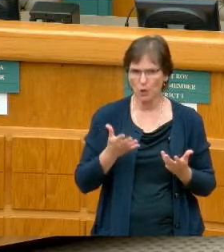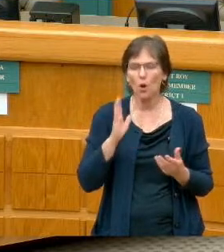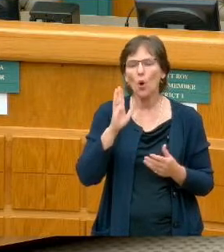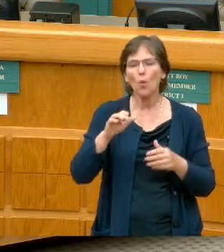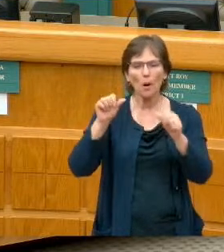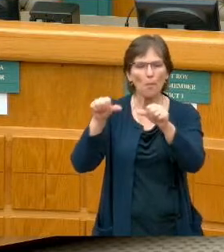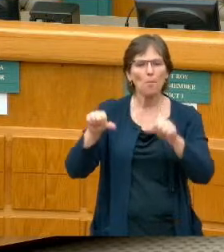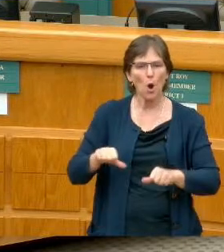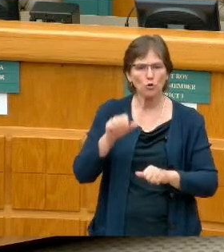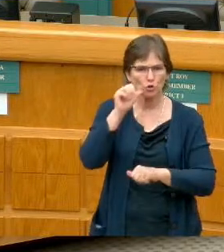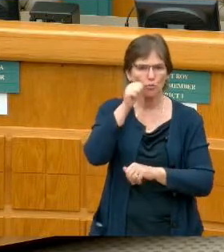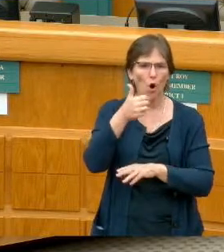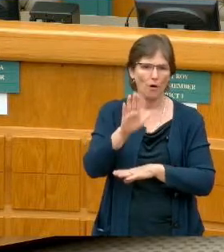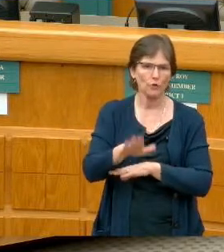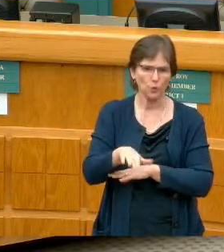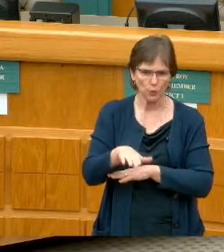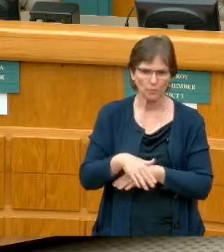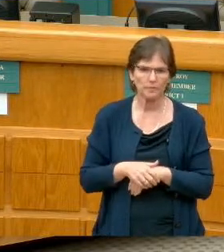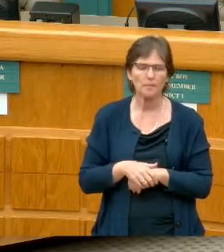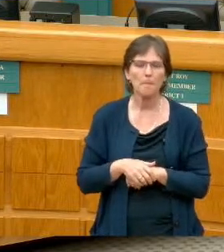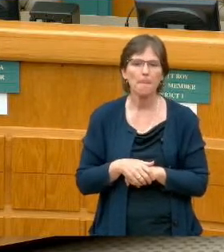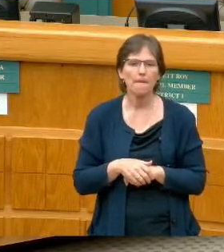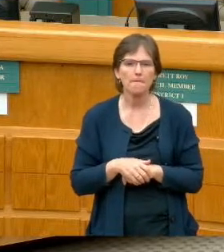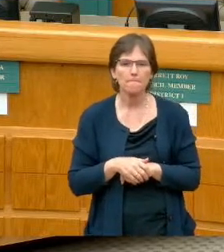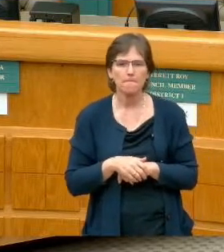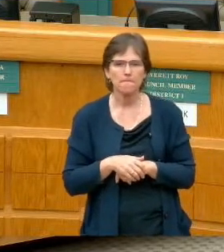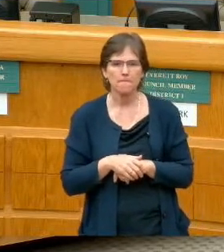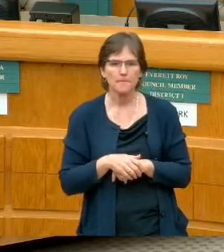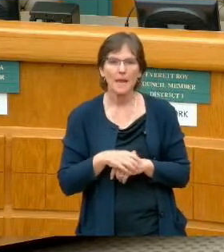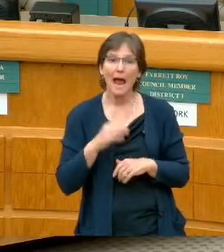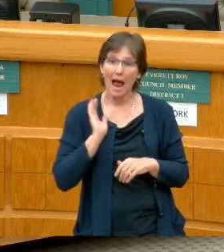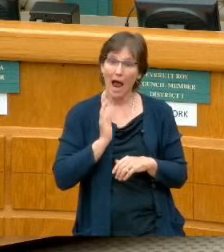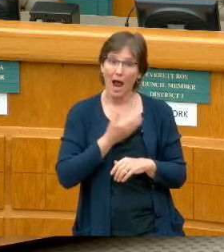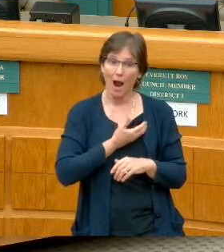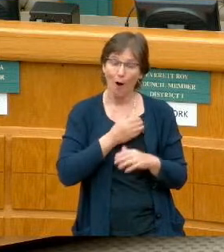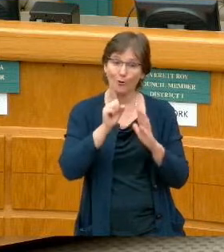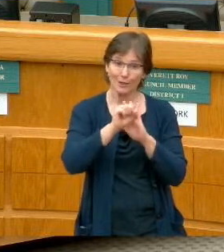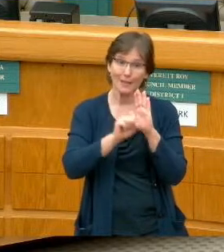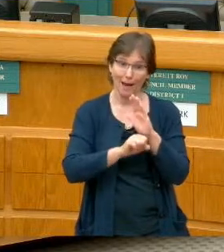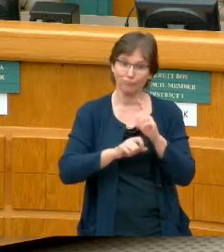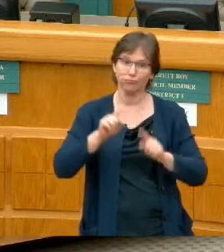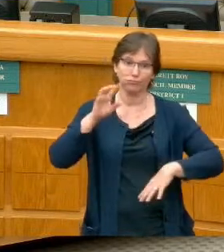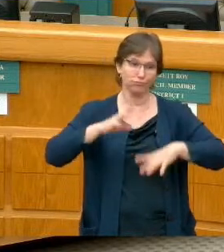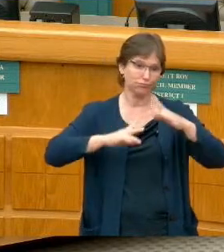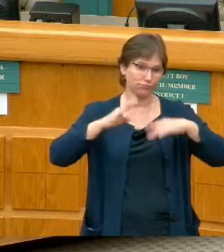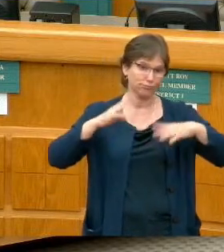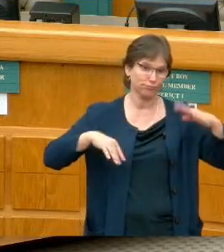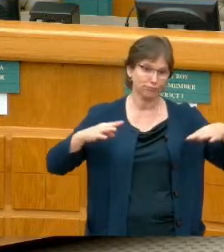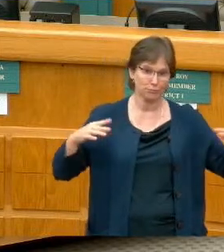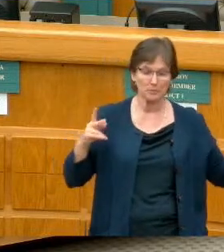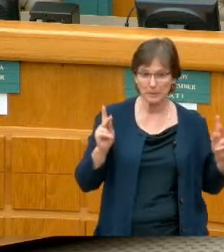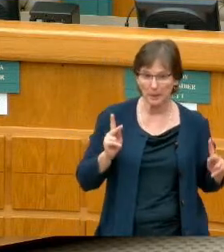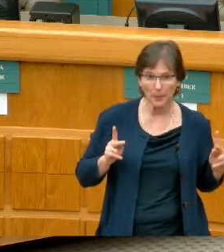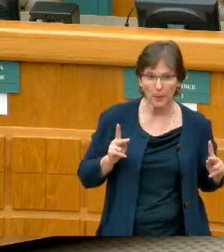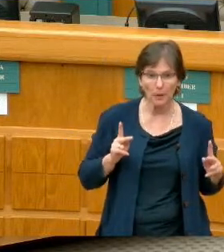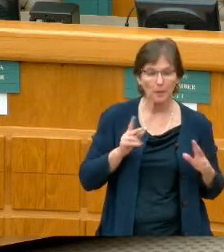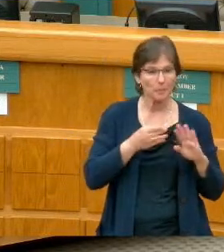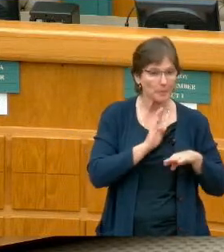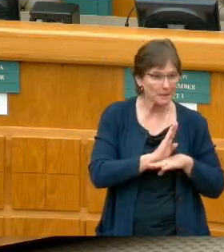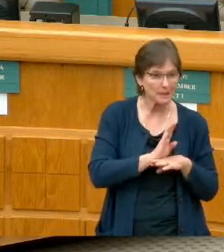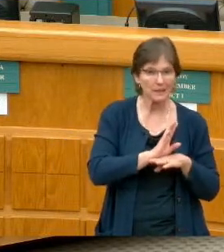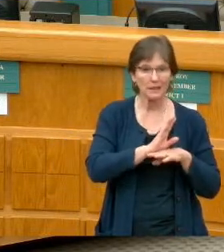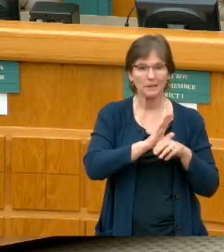I think very new for us to recognize, and that's how large and diverse our state is. And the governor implemented the use of